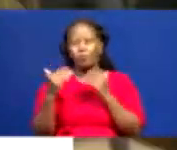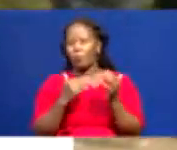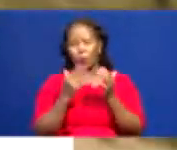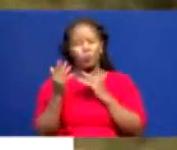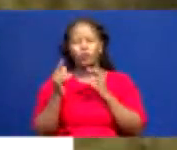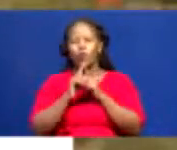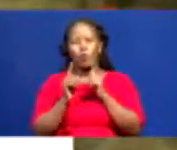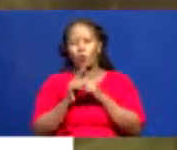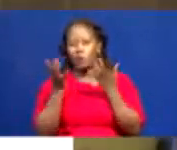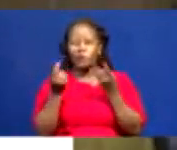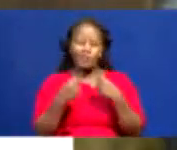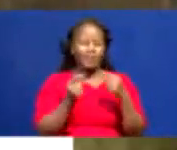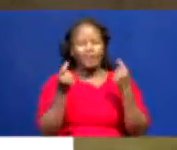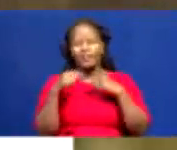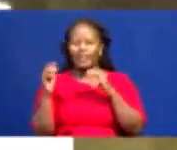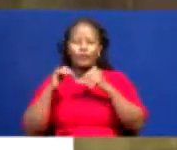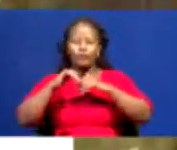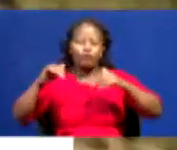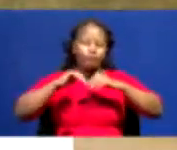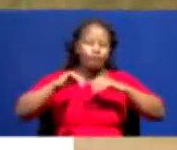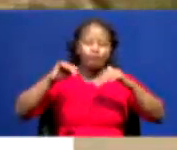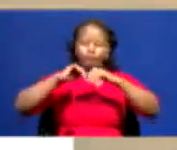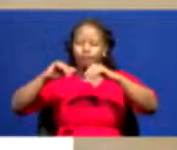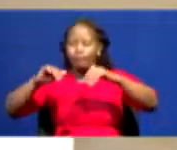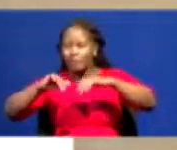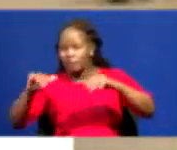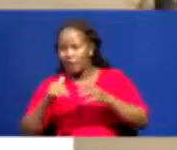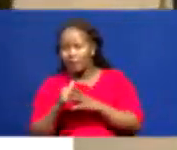took head on them and tried to disperse them.